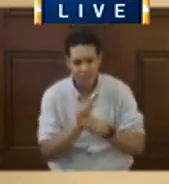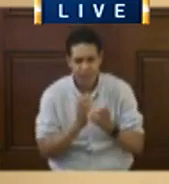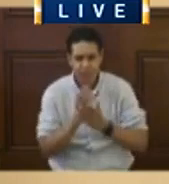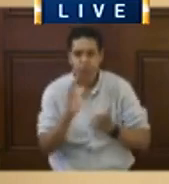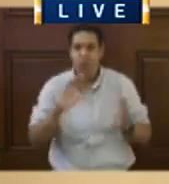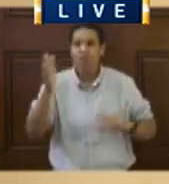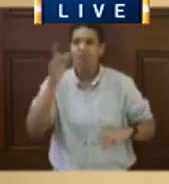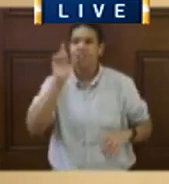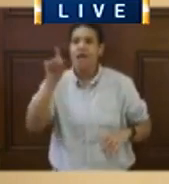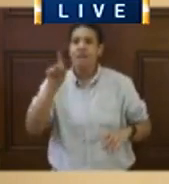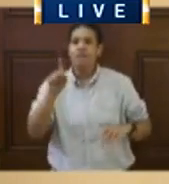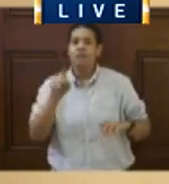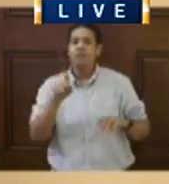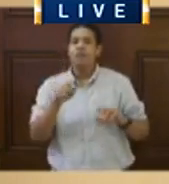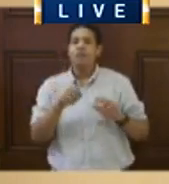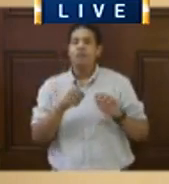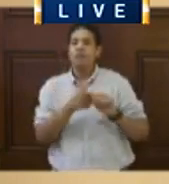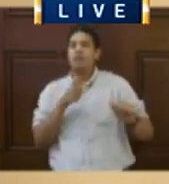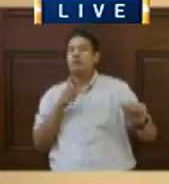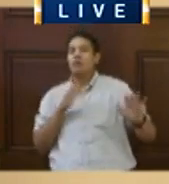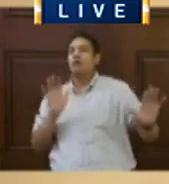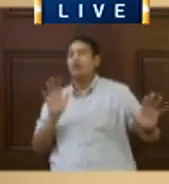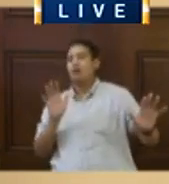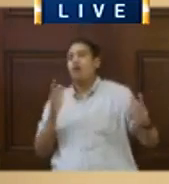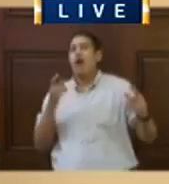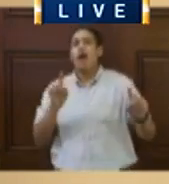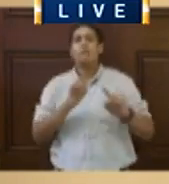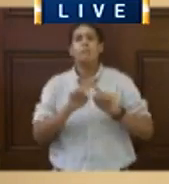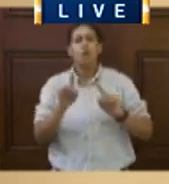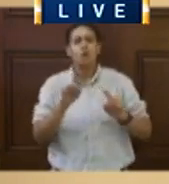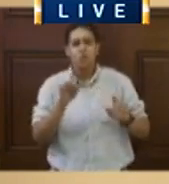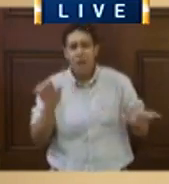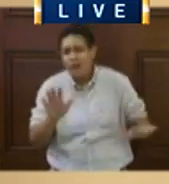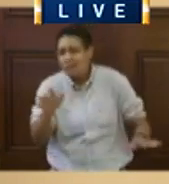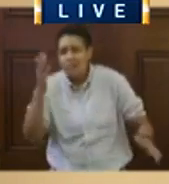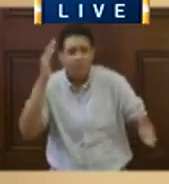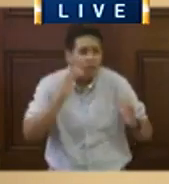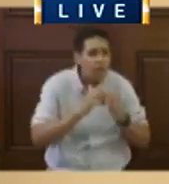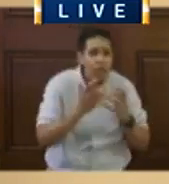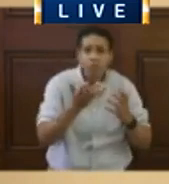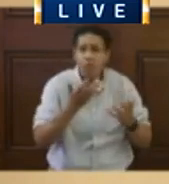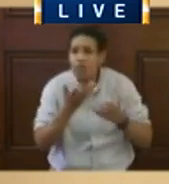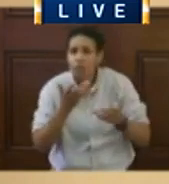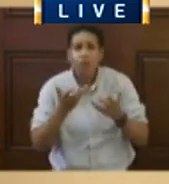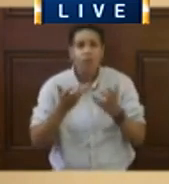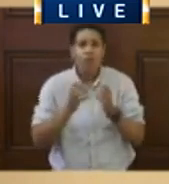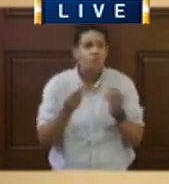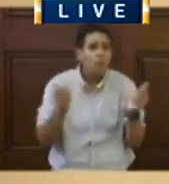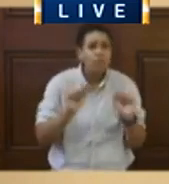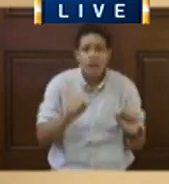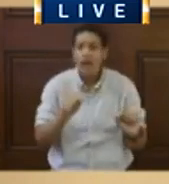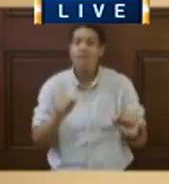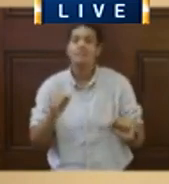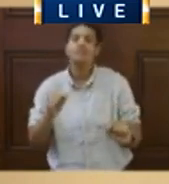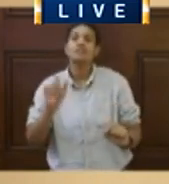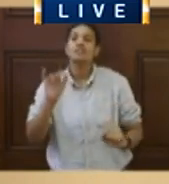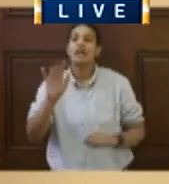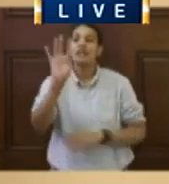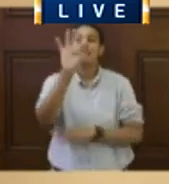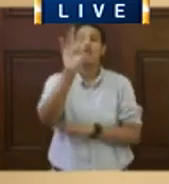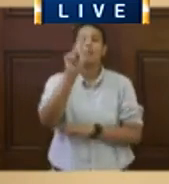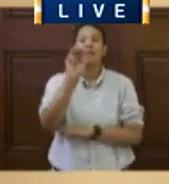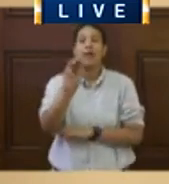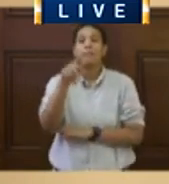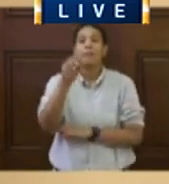retreat, but to be proactive and engage so we can design solutions to move forward. So that's at 4 p.m., PSOJ,